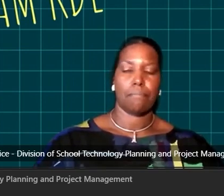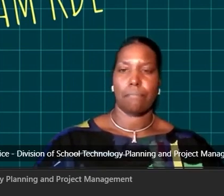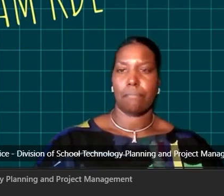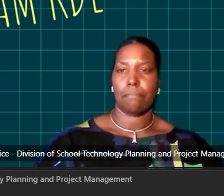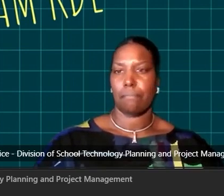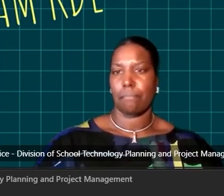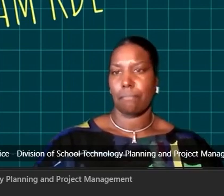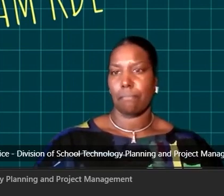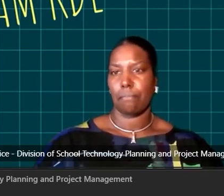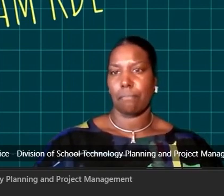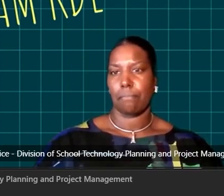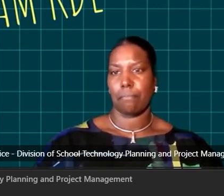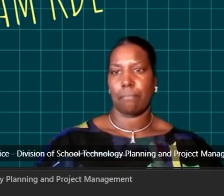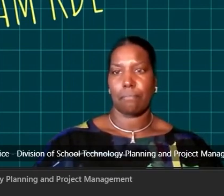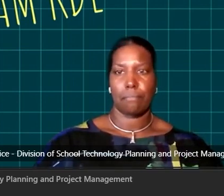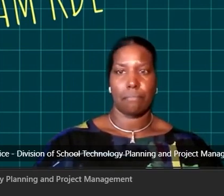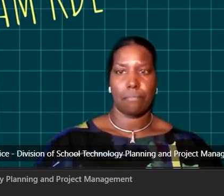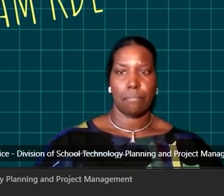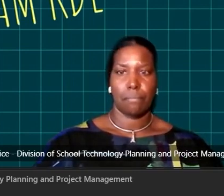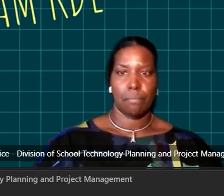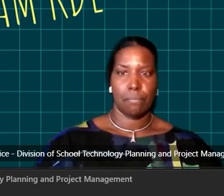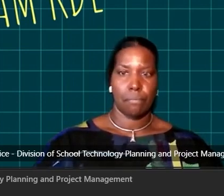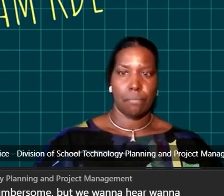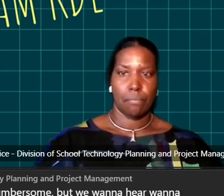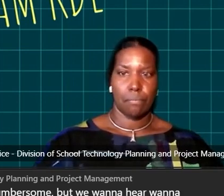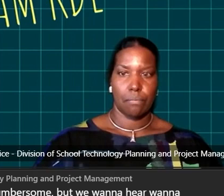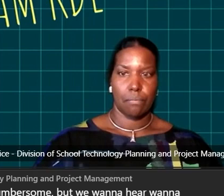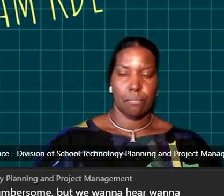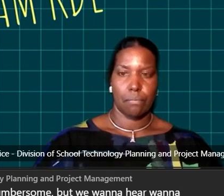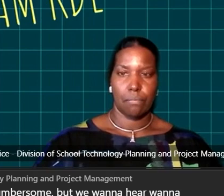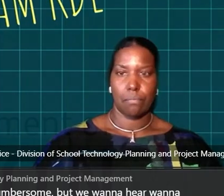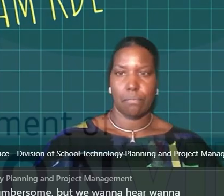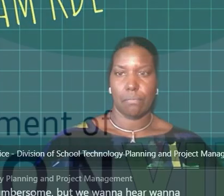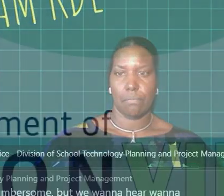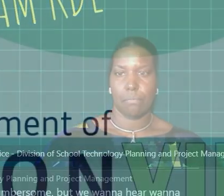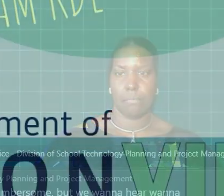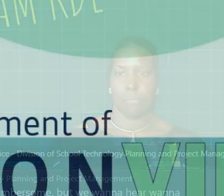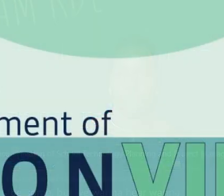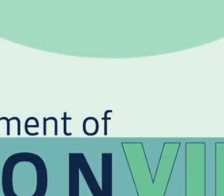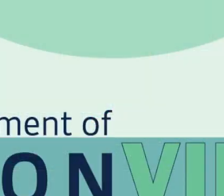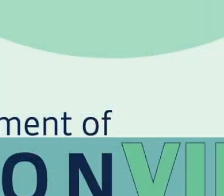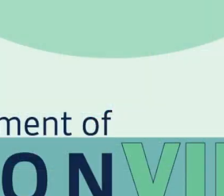make you help make you as successful as possible in all of this.